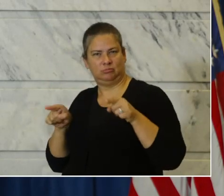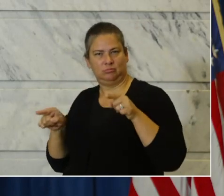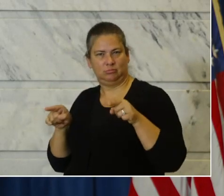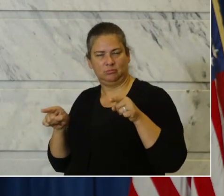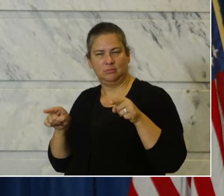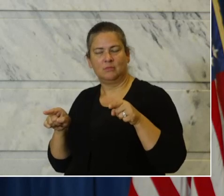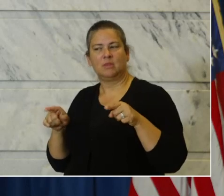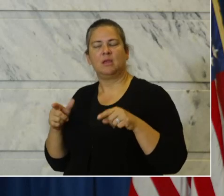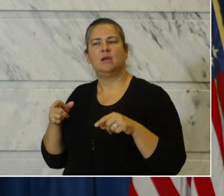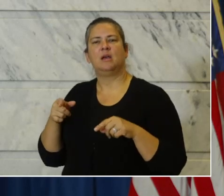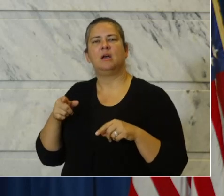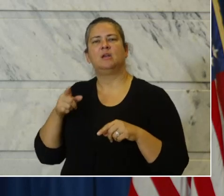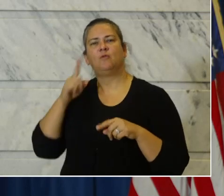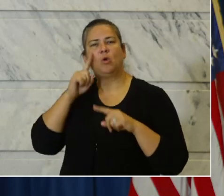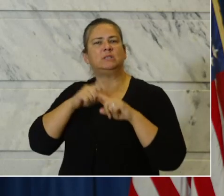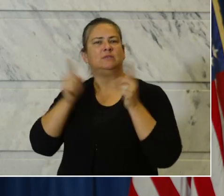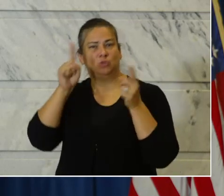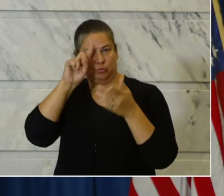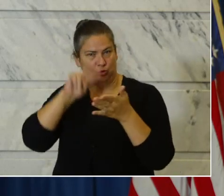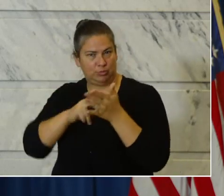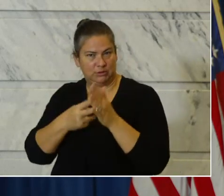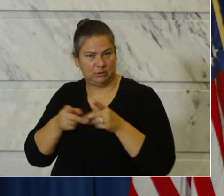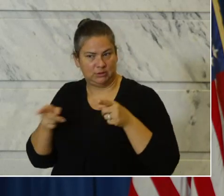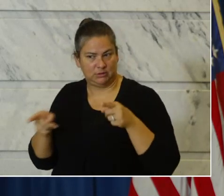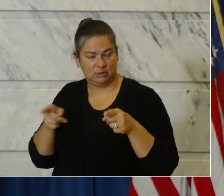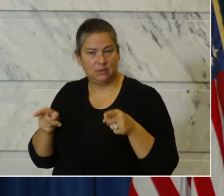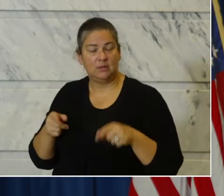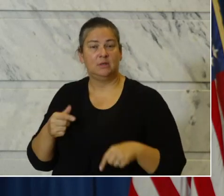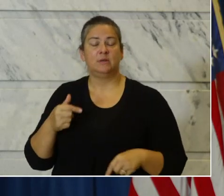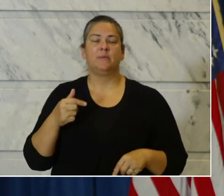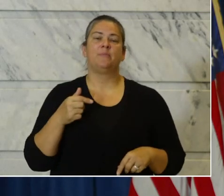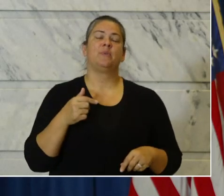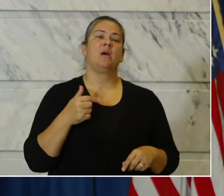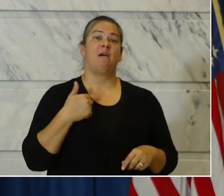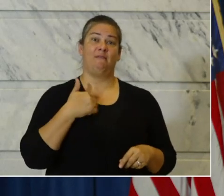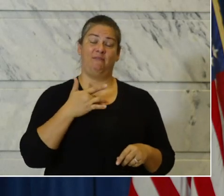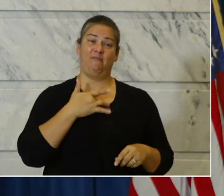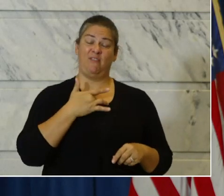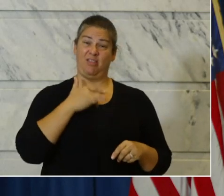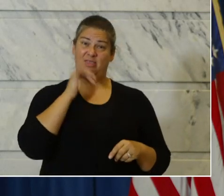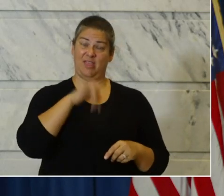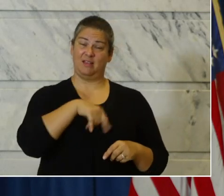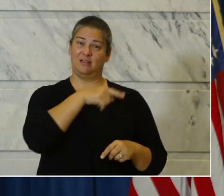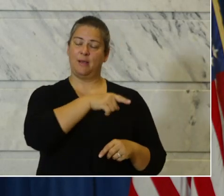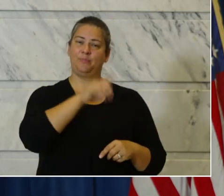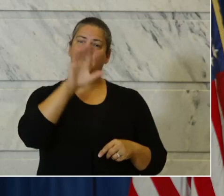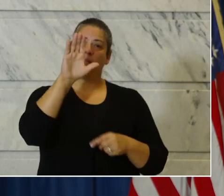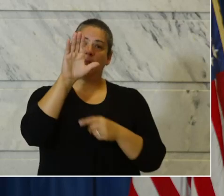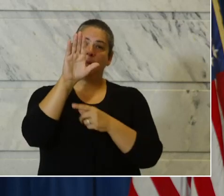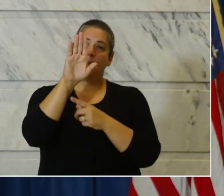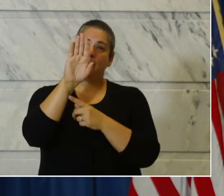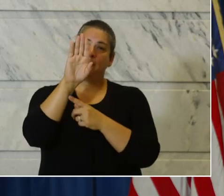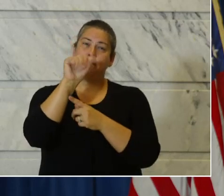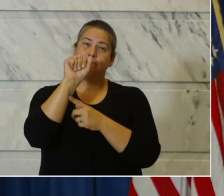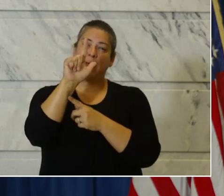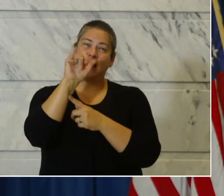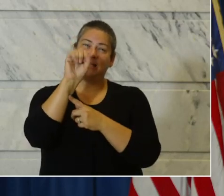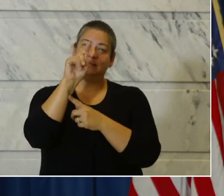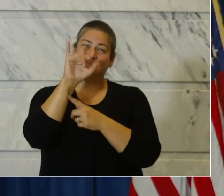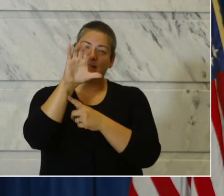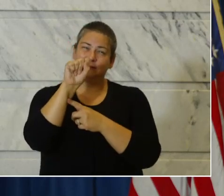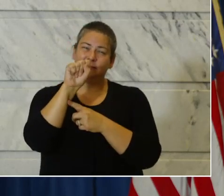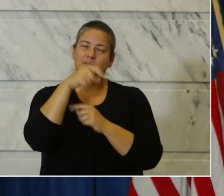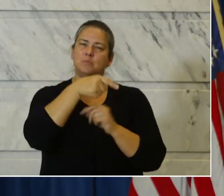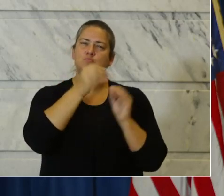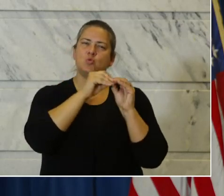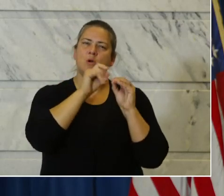different things. I don't think a ballistics report, for instance, is going to have an impact on a